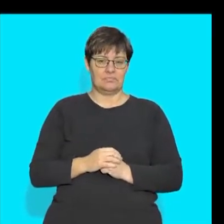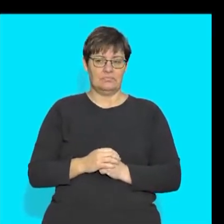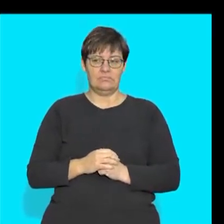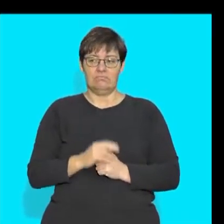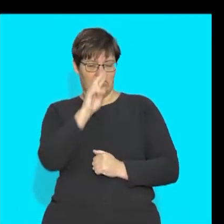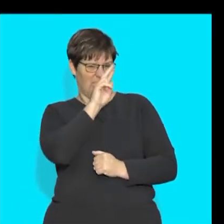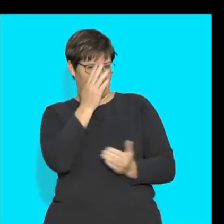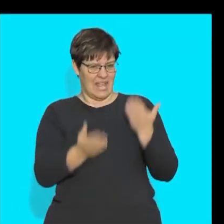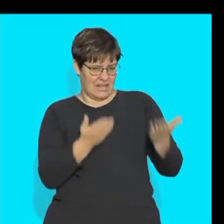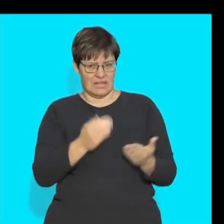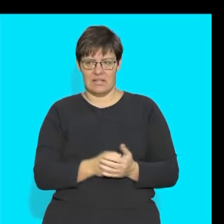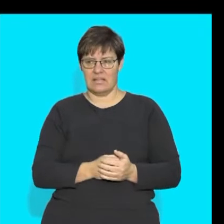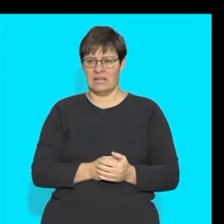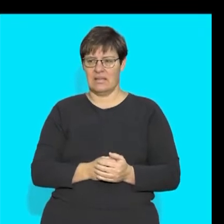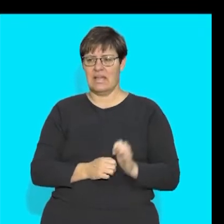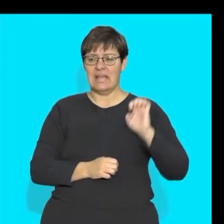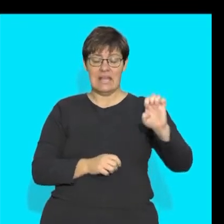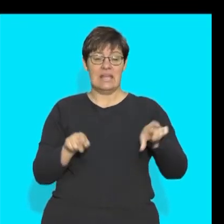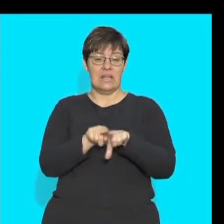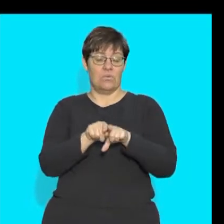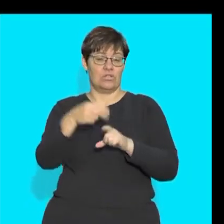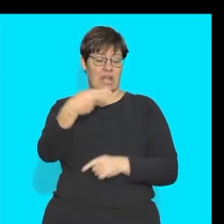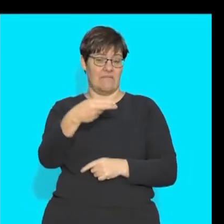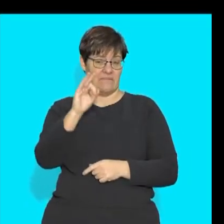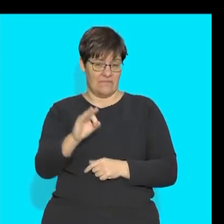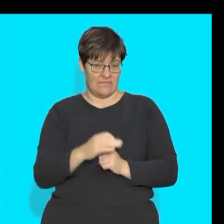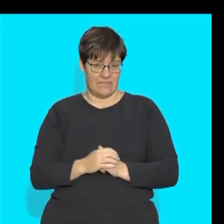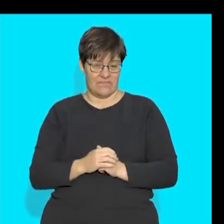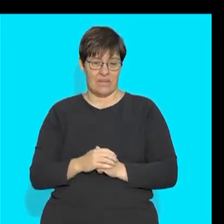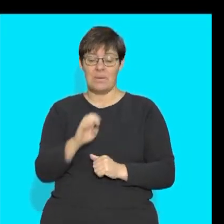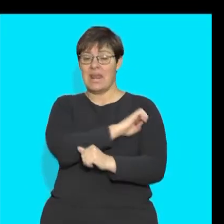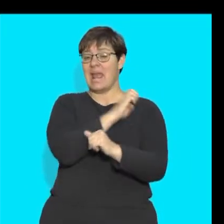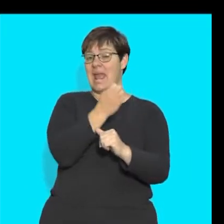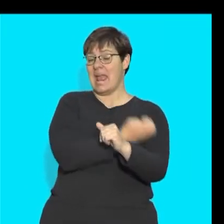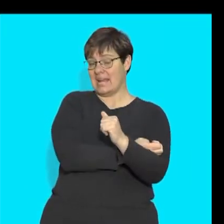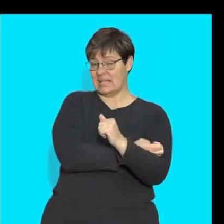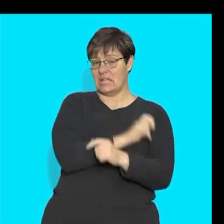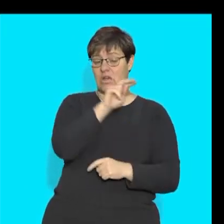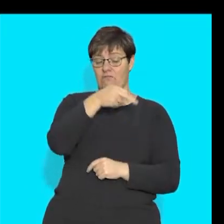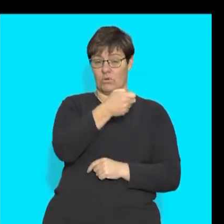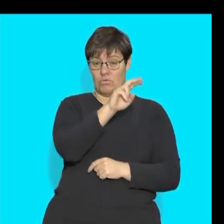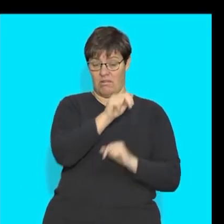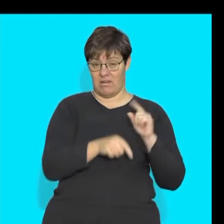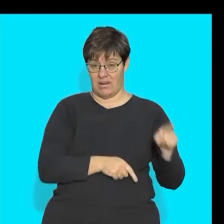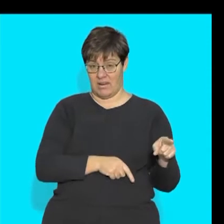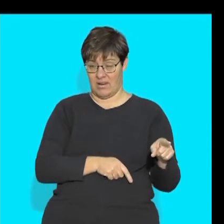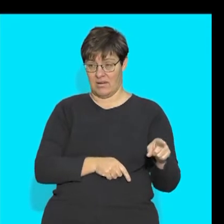We've seen this equation where E equals hf, E being the energy of the photon,